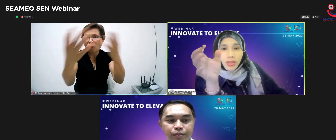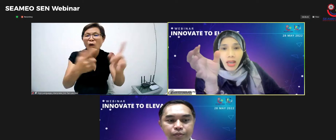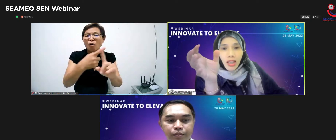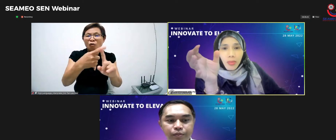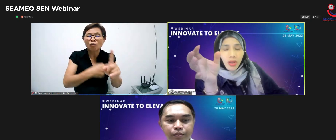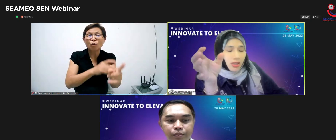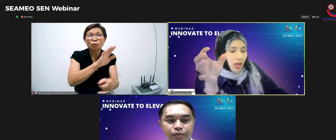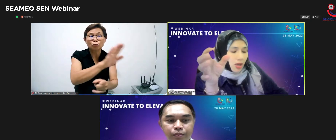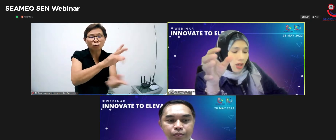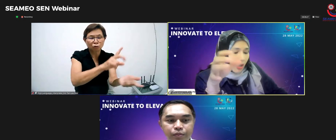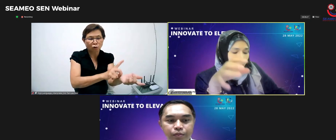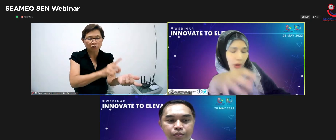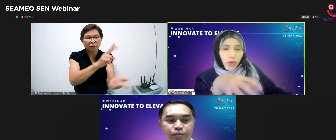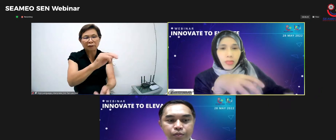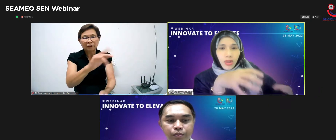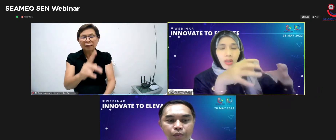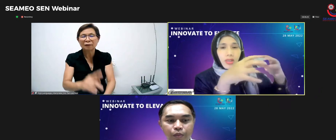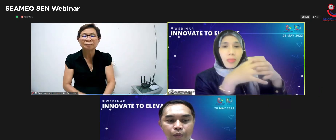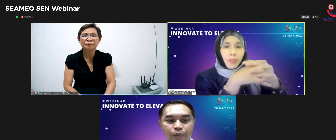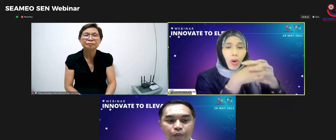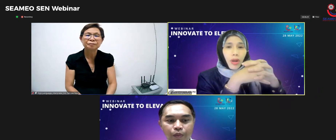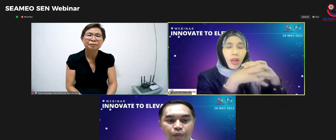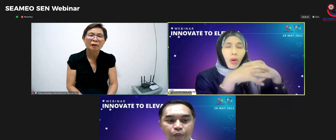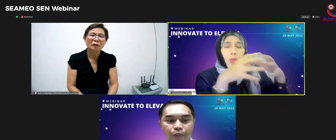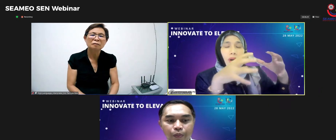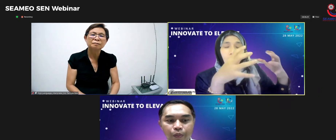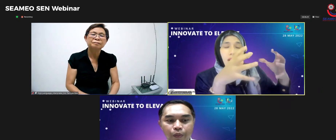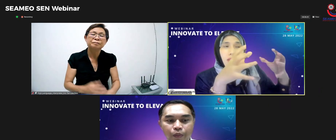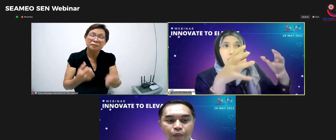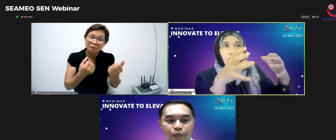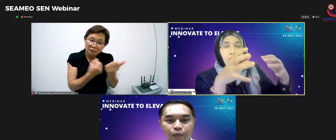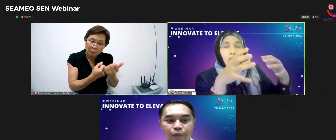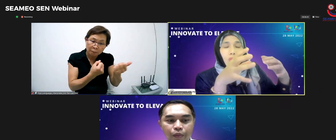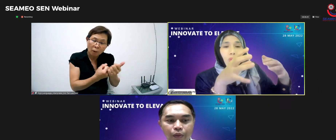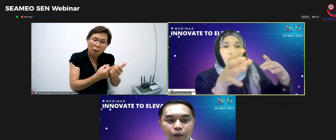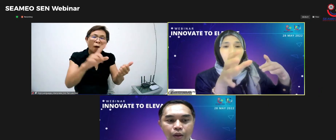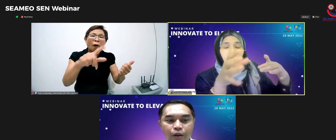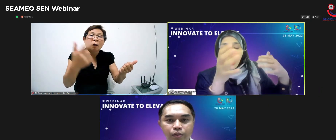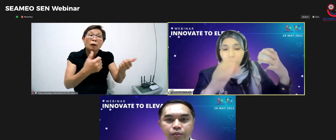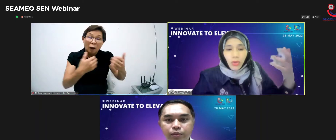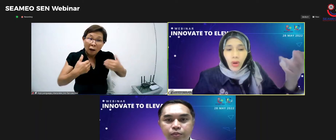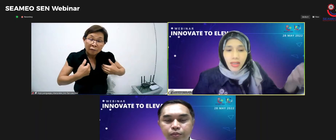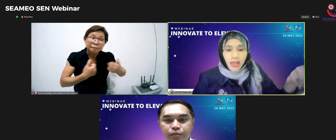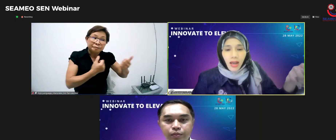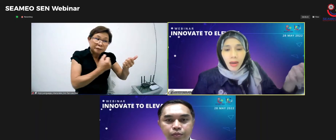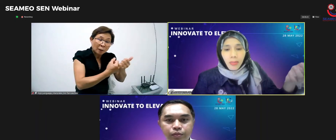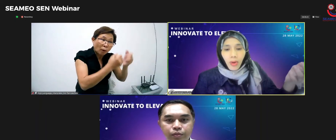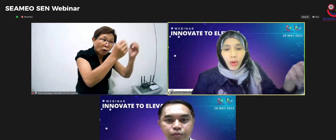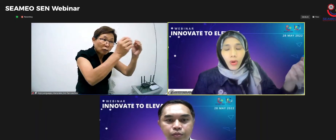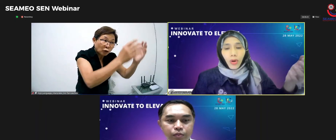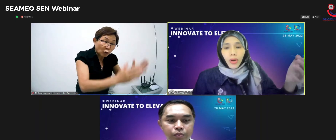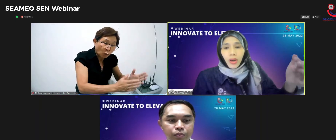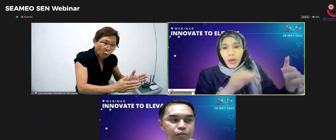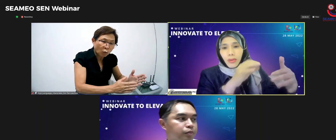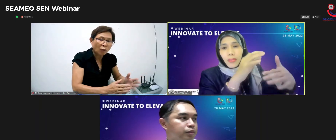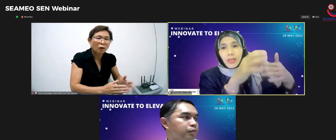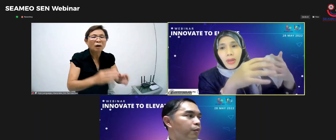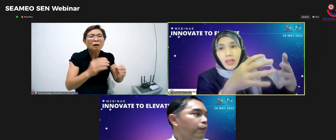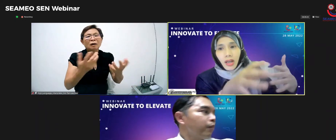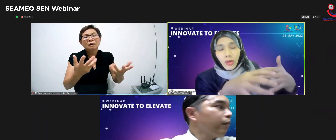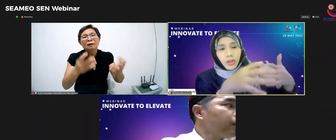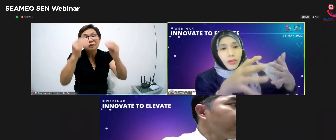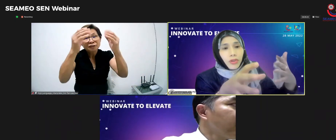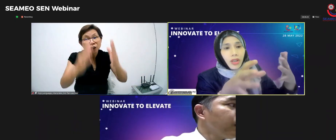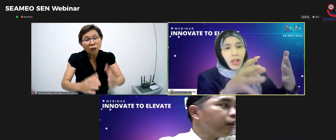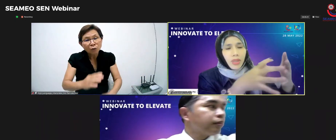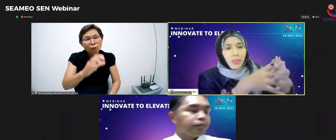from your side, yeah, because apart from the support, what else can Cikgu Azam or Miss